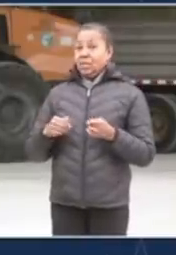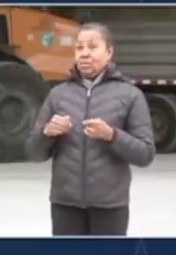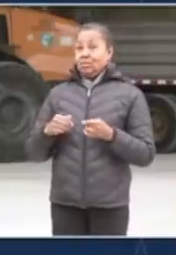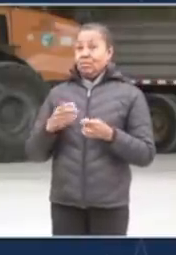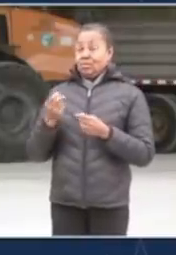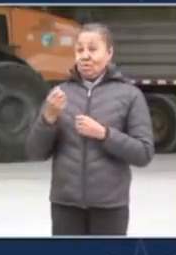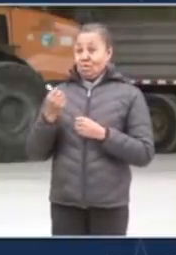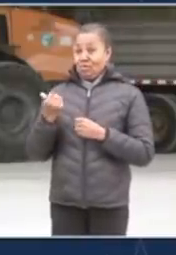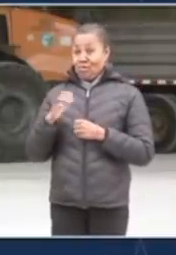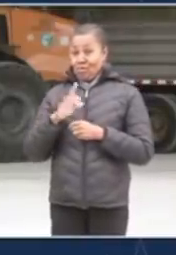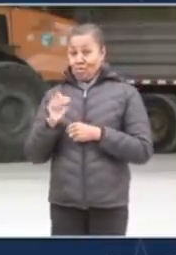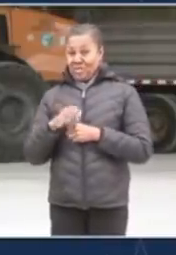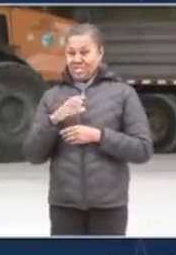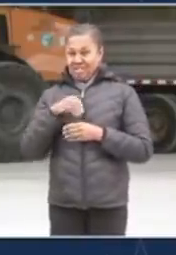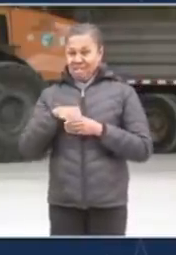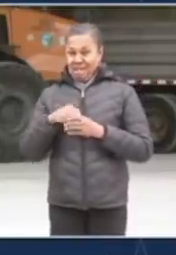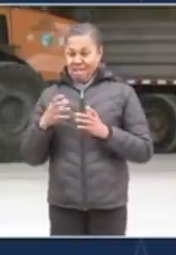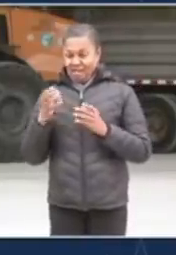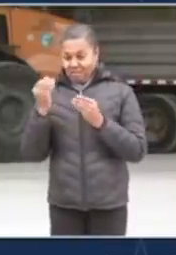those questions. Look,